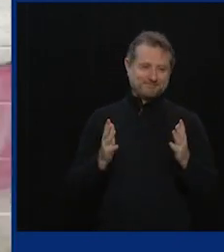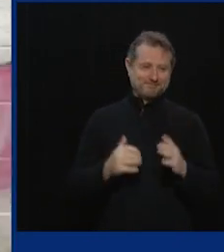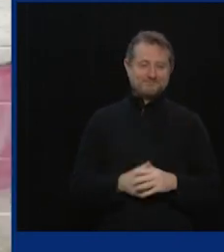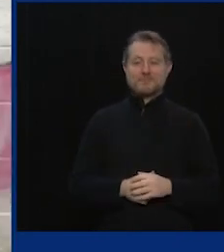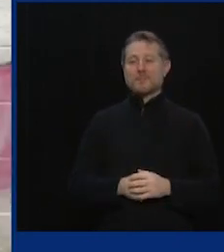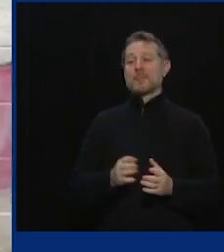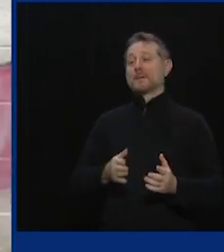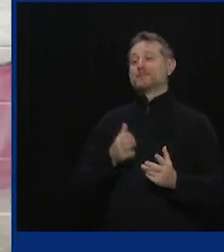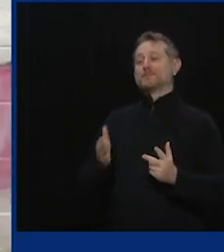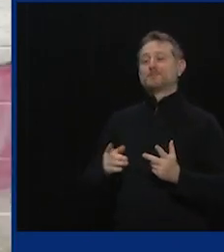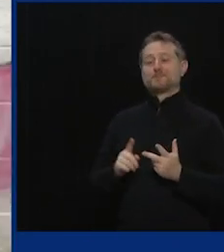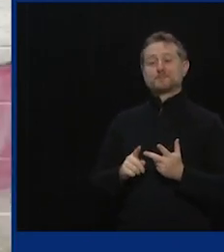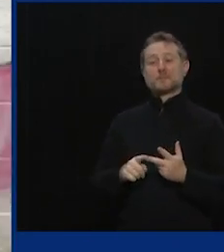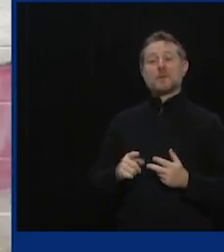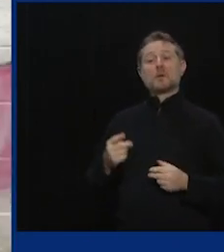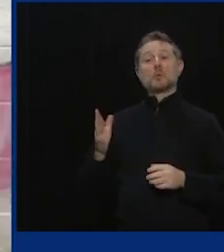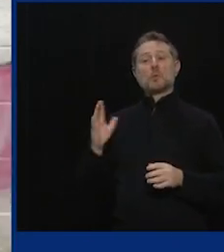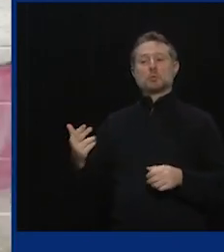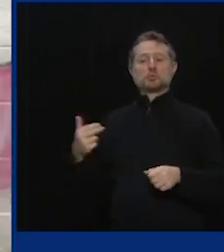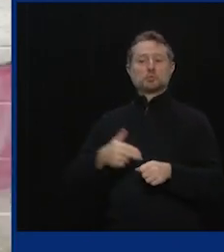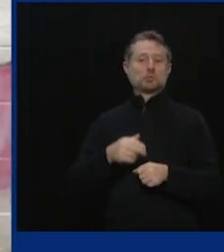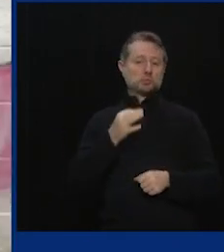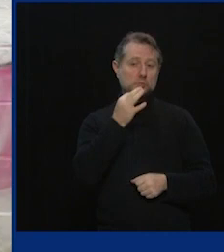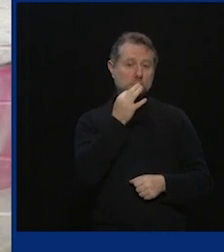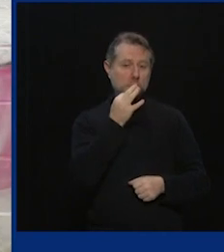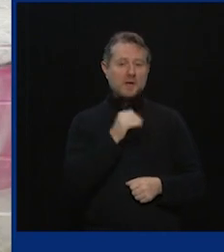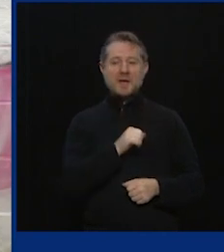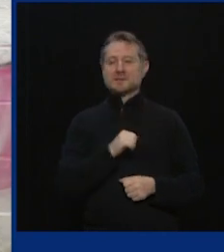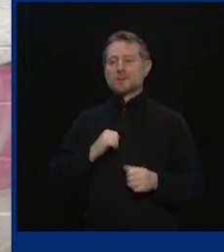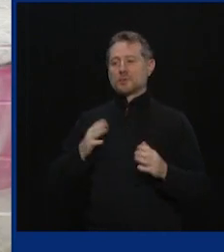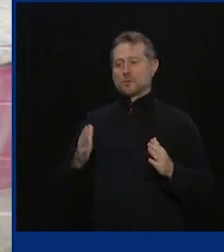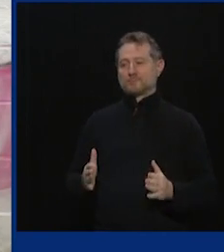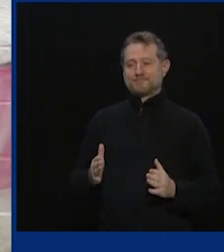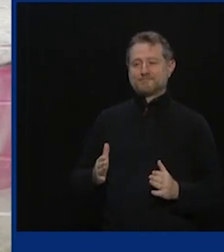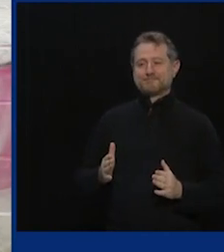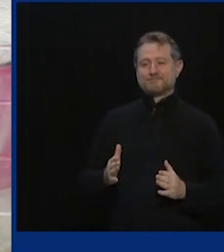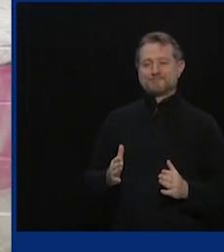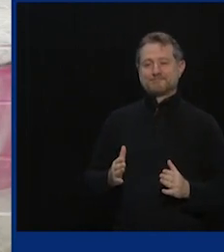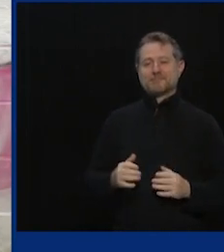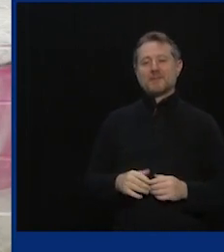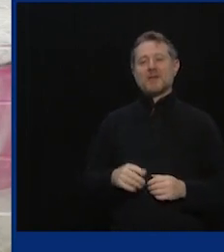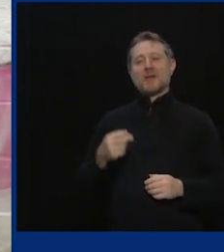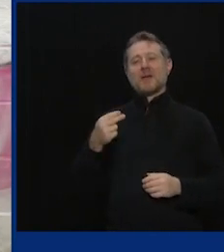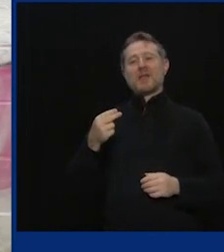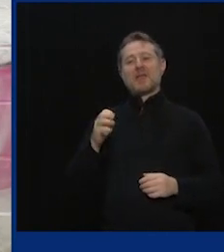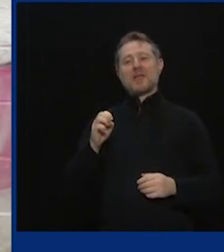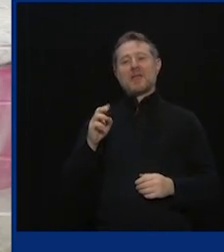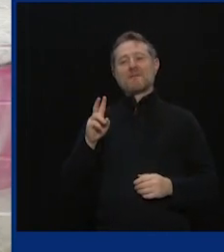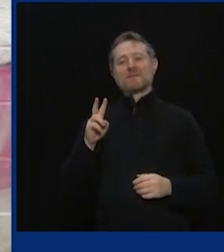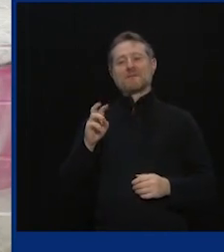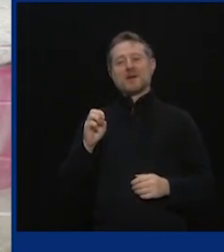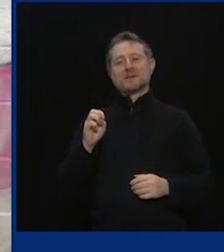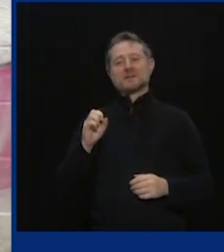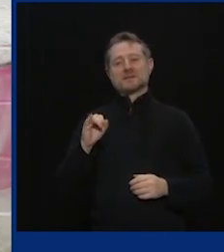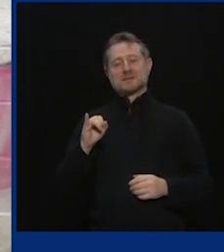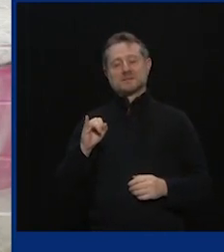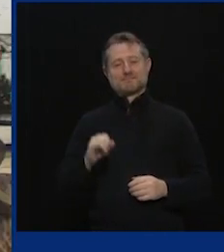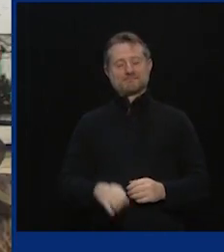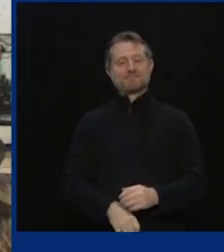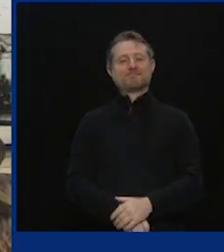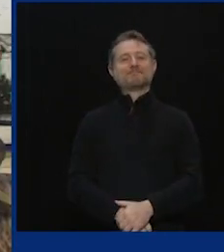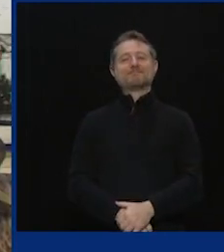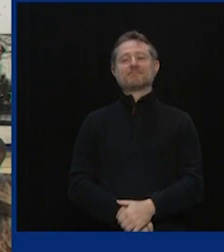We will be joined also shortly by Assemblymember Andrew Hevesy, Councilmember Stephen